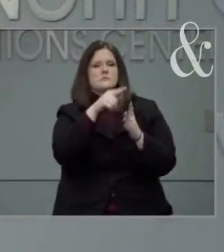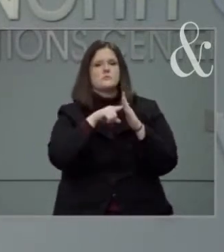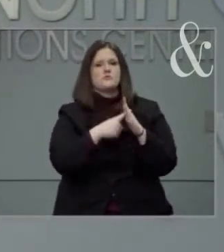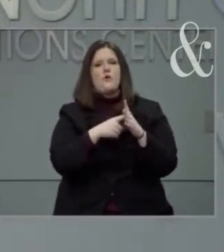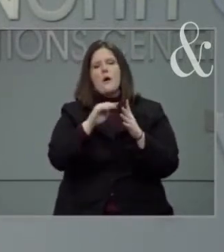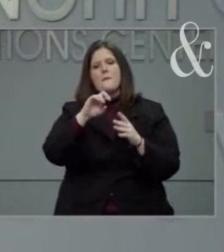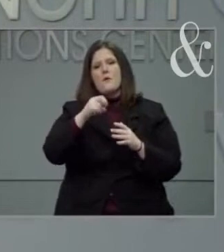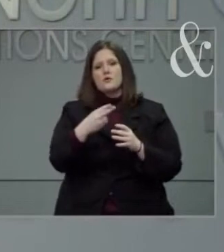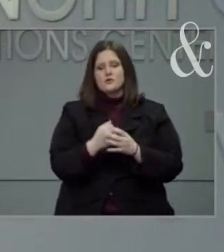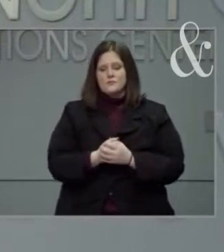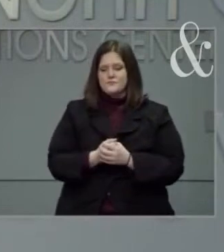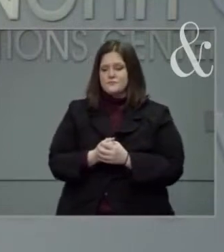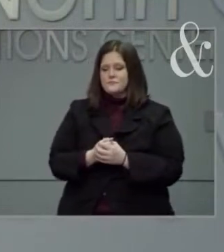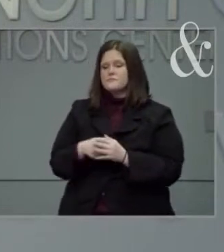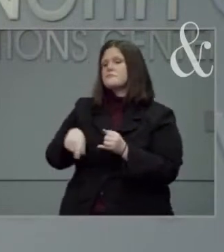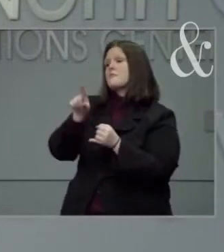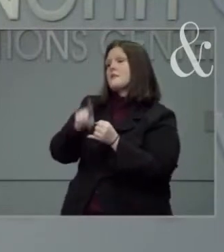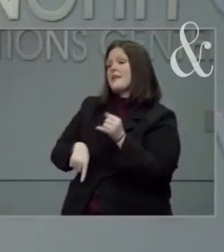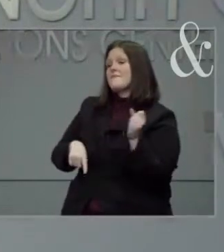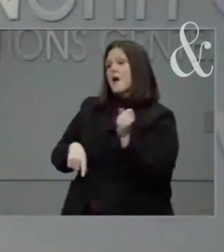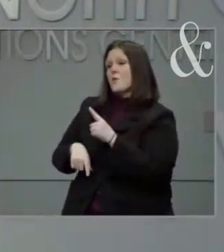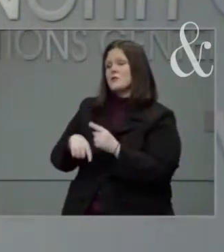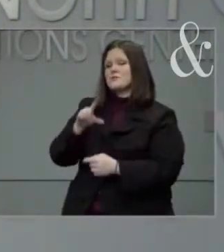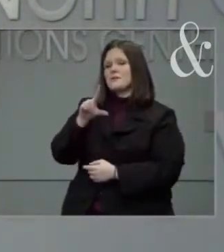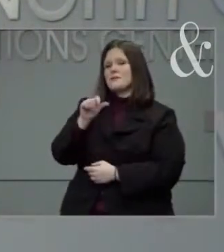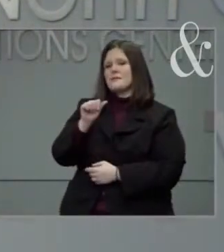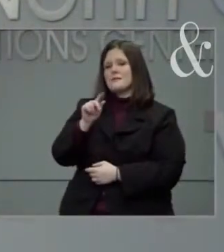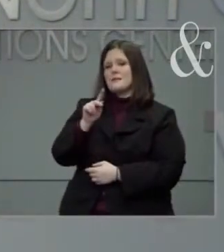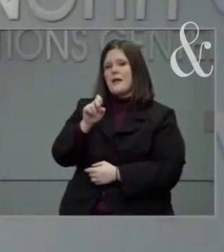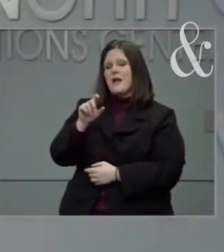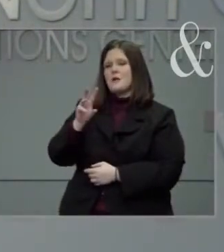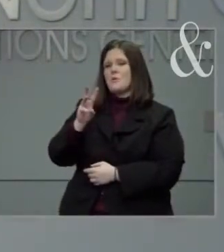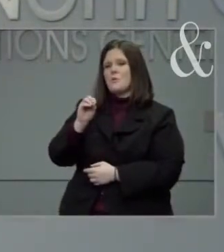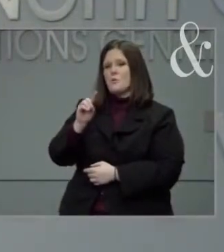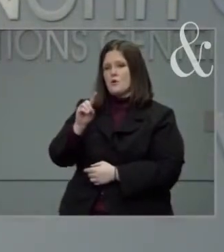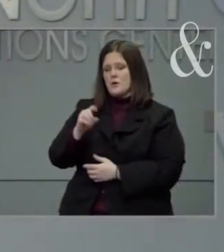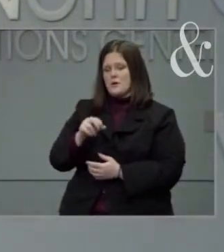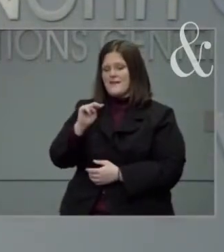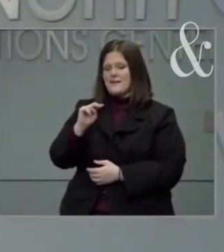Our final question today will be from Lake Wood with NC Ag Weekly.